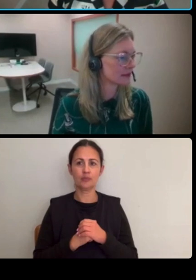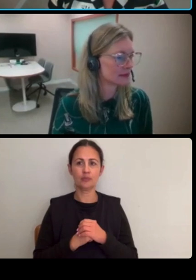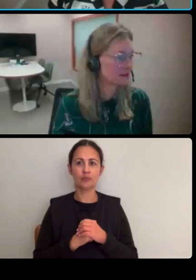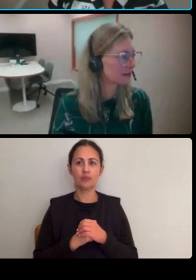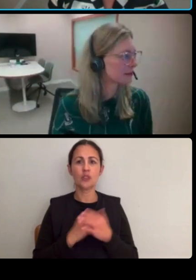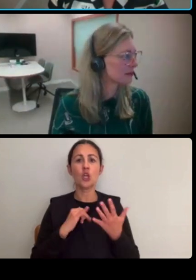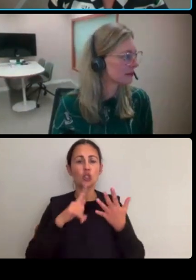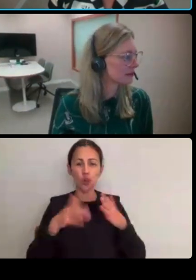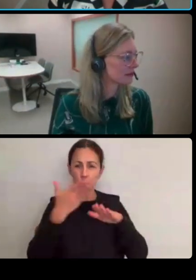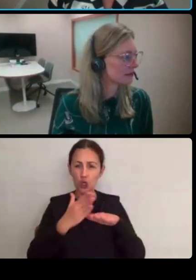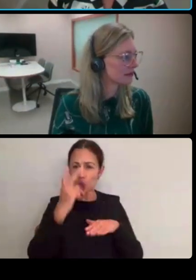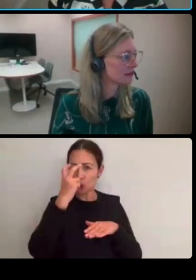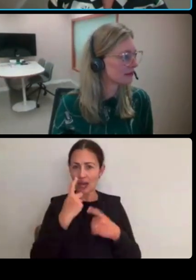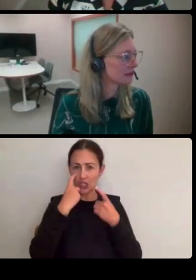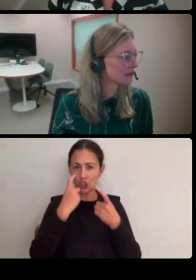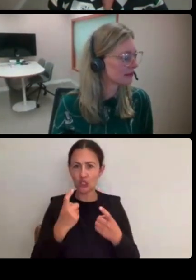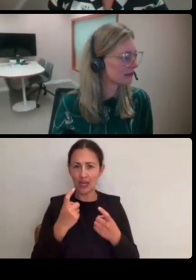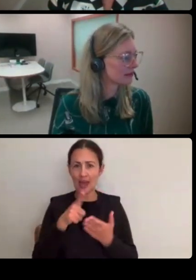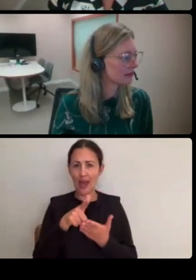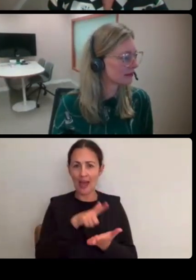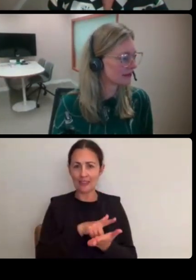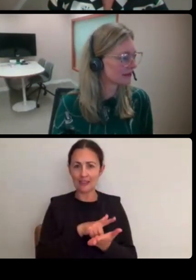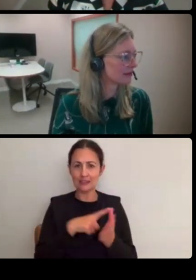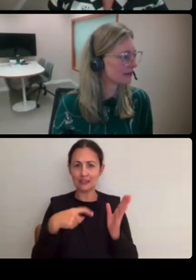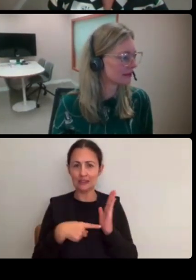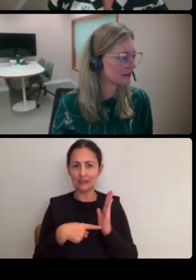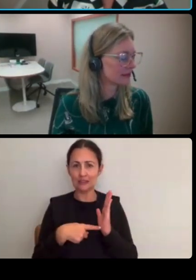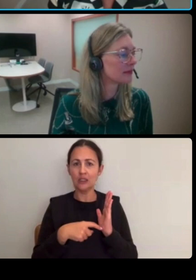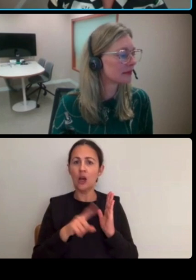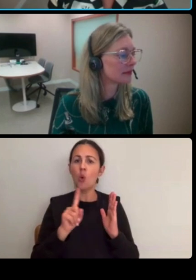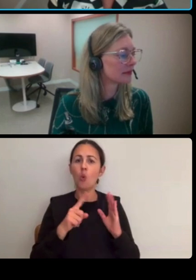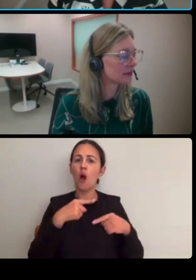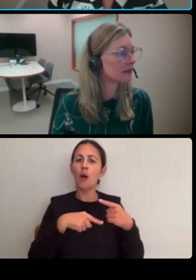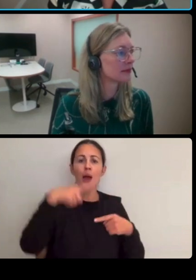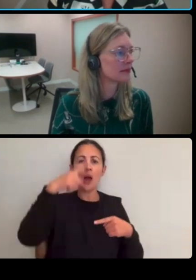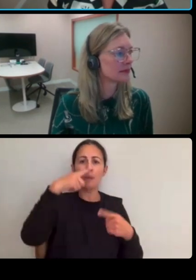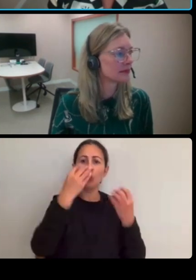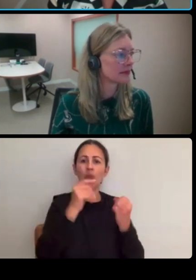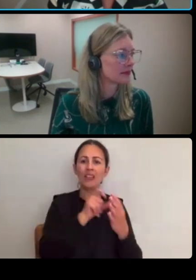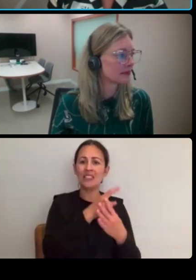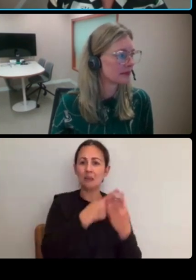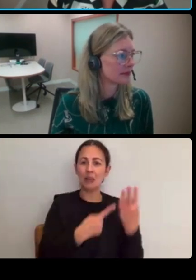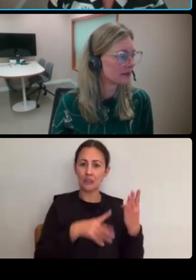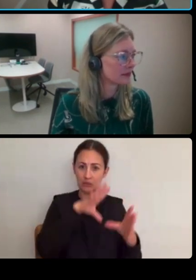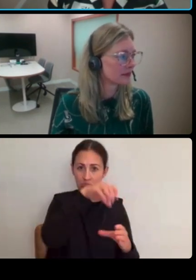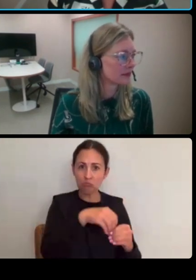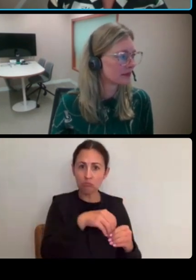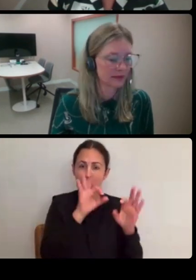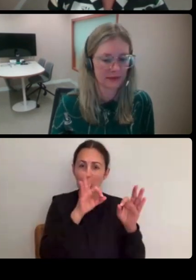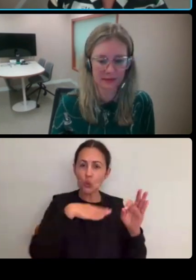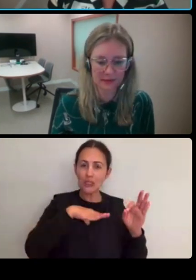So the new Aged Care Act, this might be for you, Mel. Will people with disability be included in the special needs group or as a separate